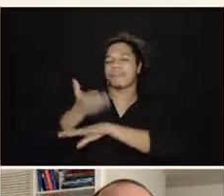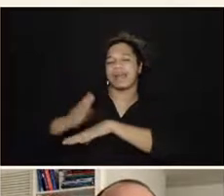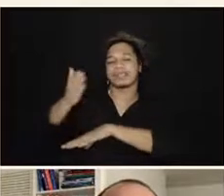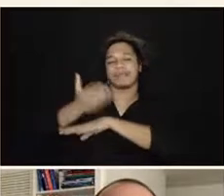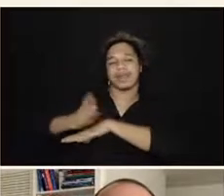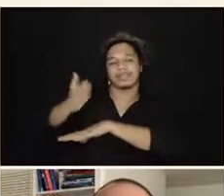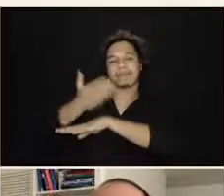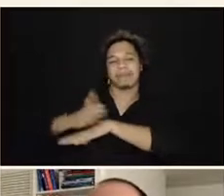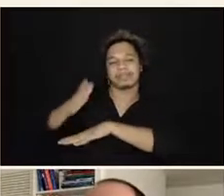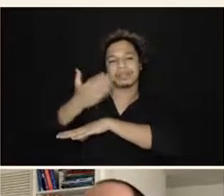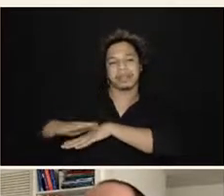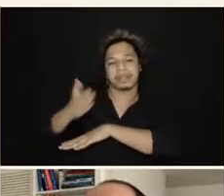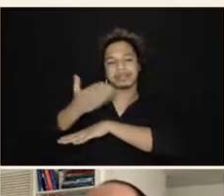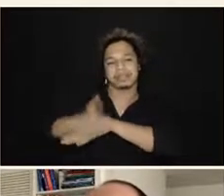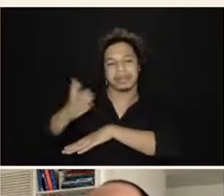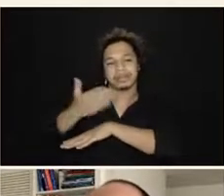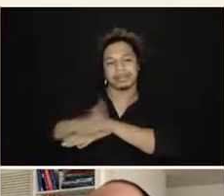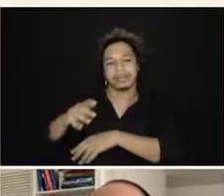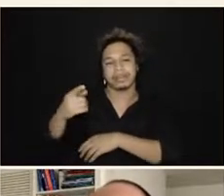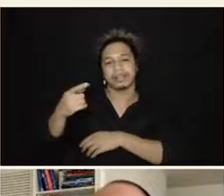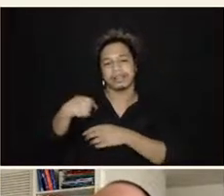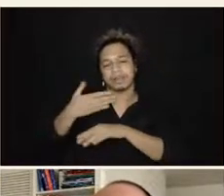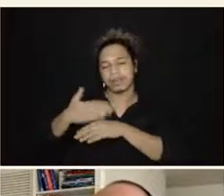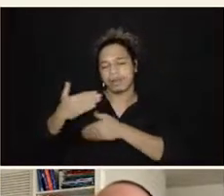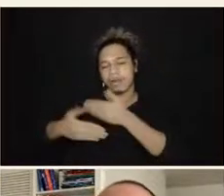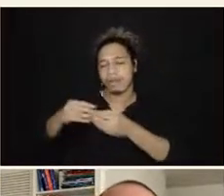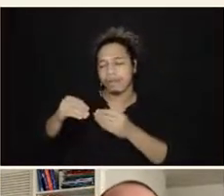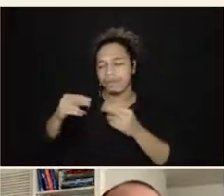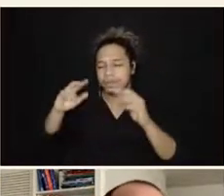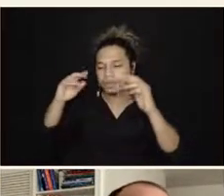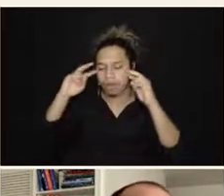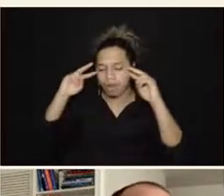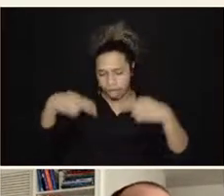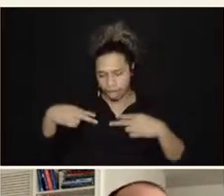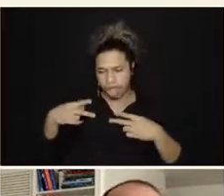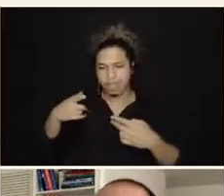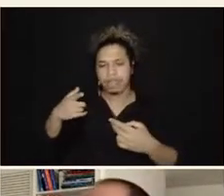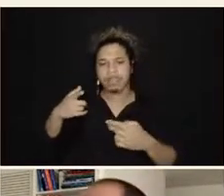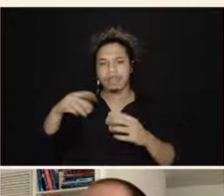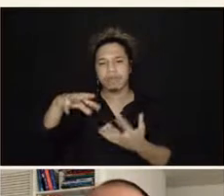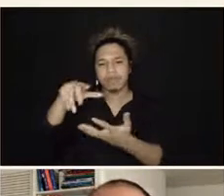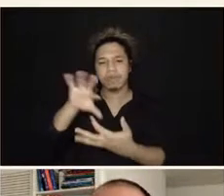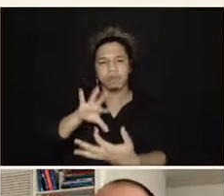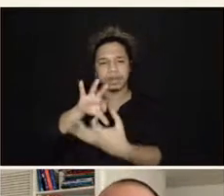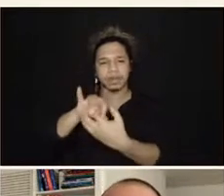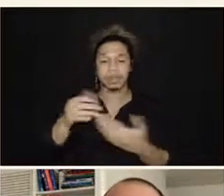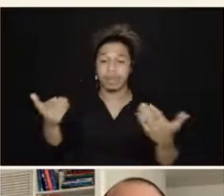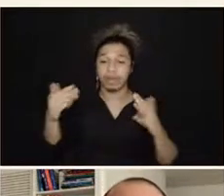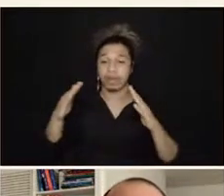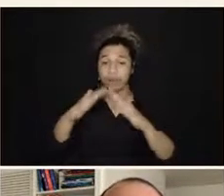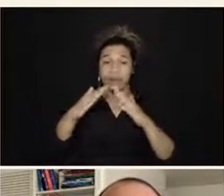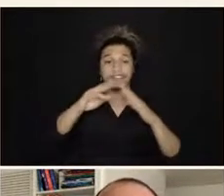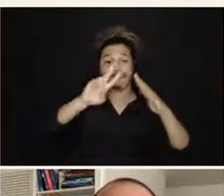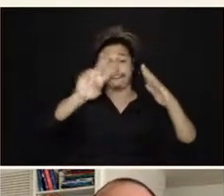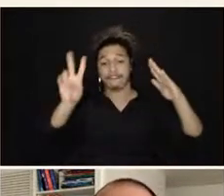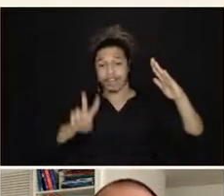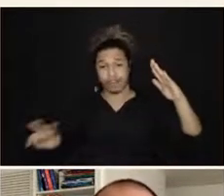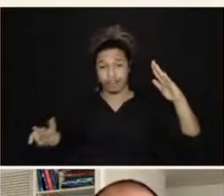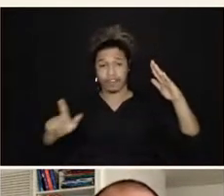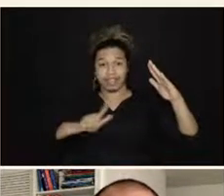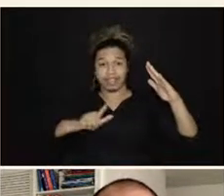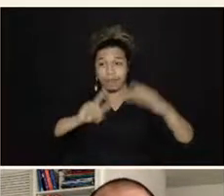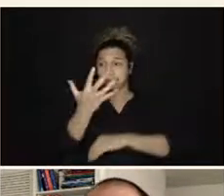be active in the world. And so I live in Vancouver, such a wild forest that we have